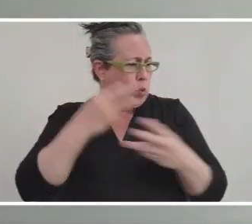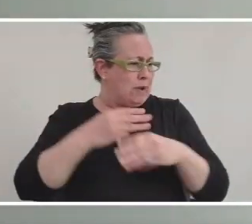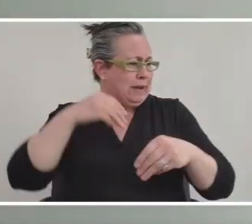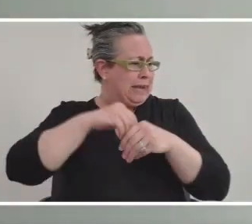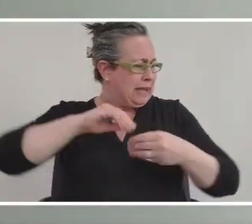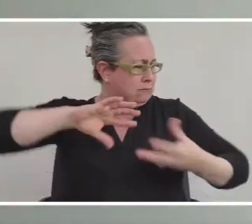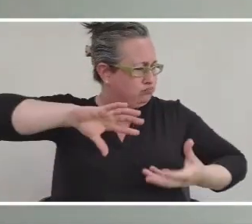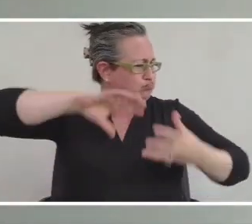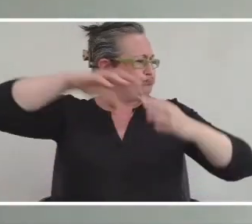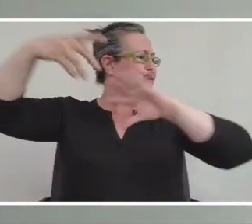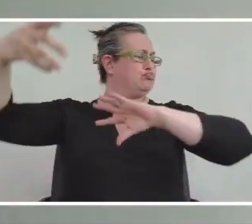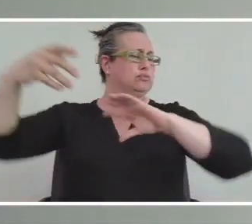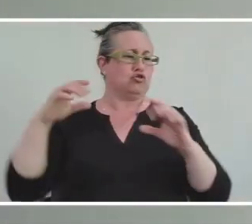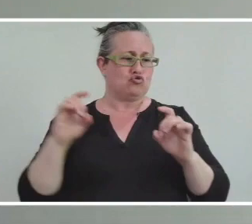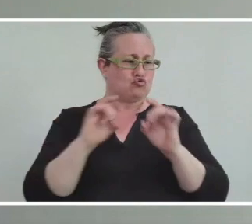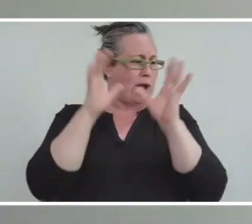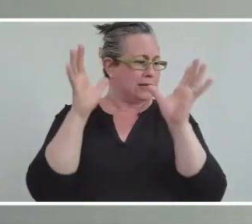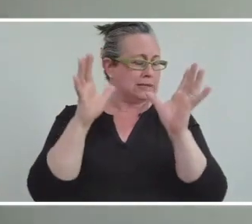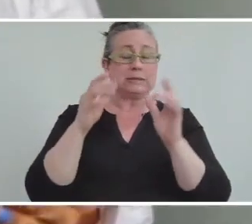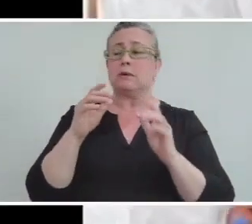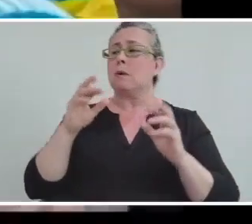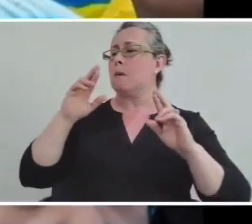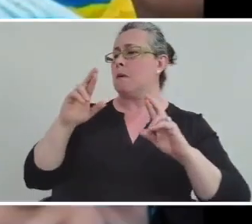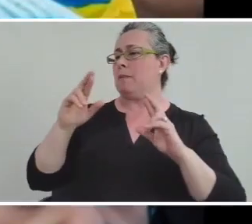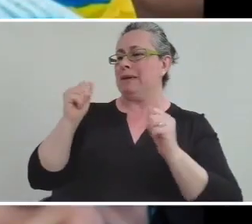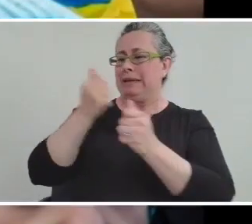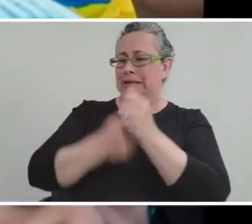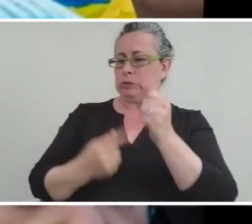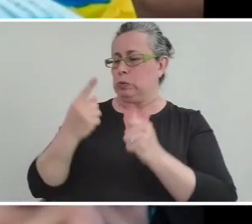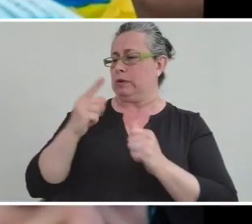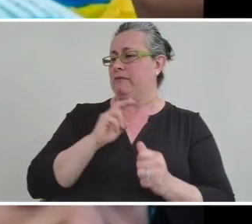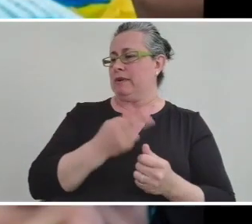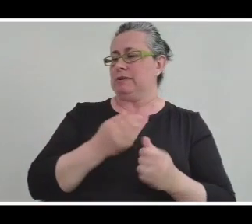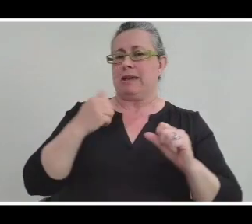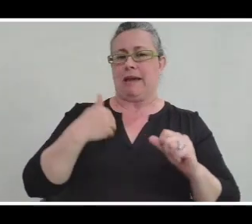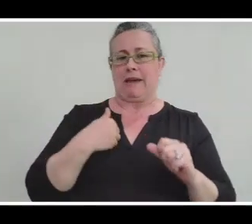us will have the answer to be proud of.